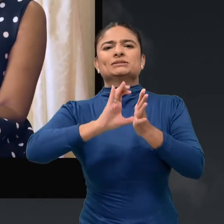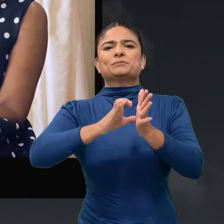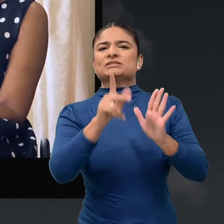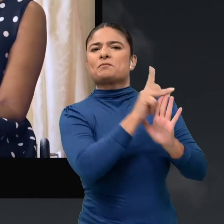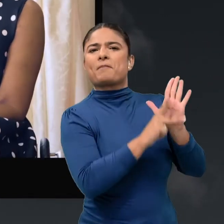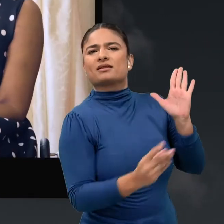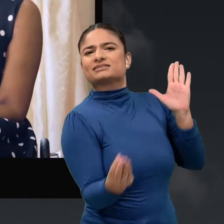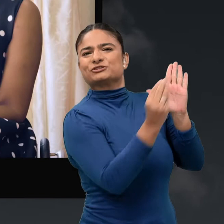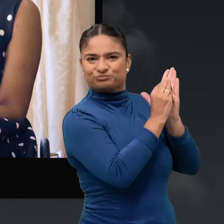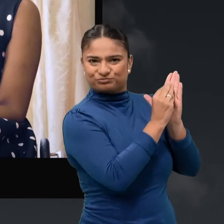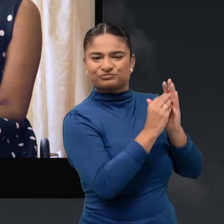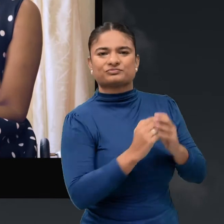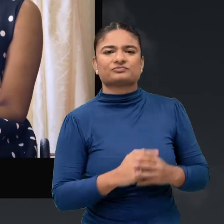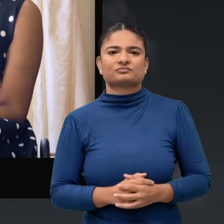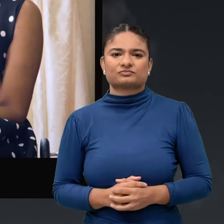then policy will then